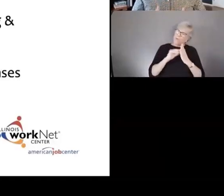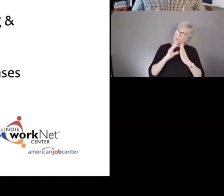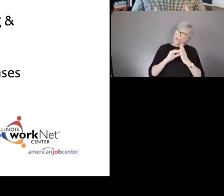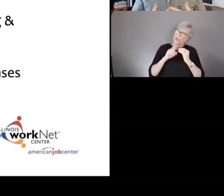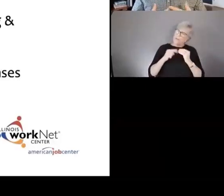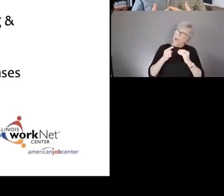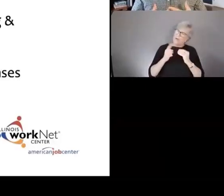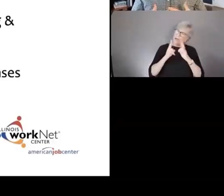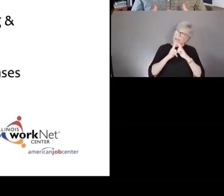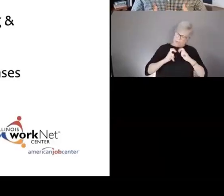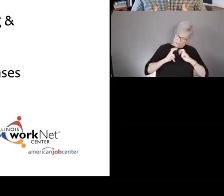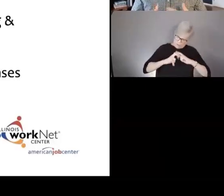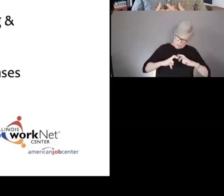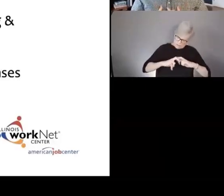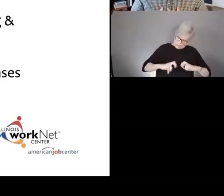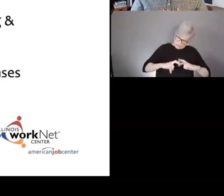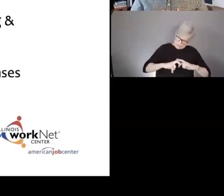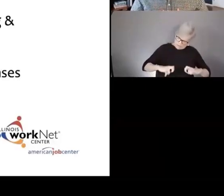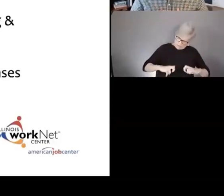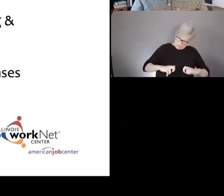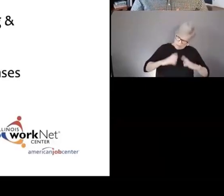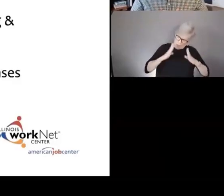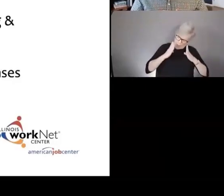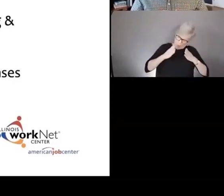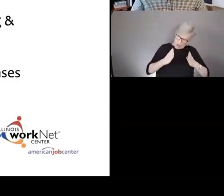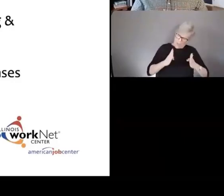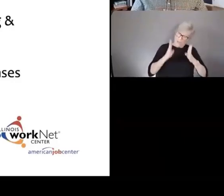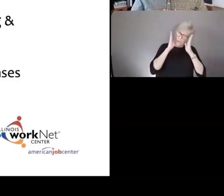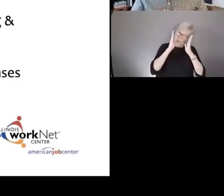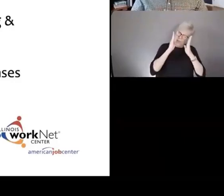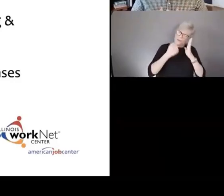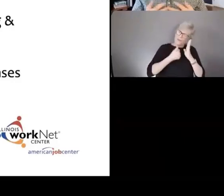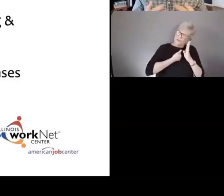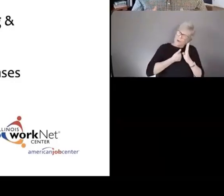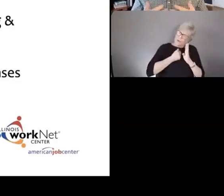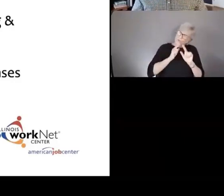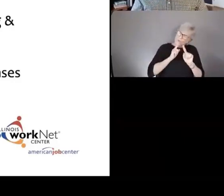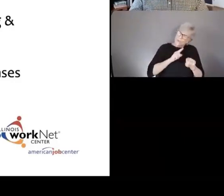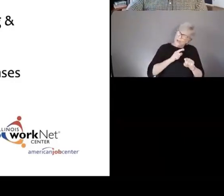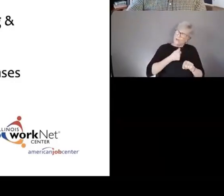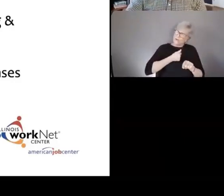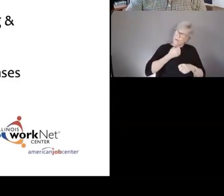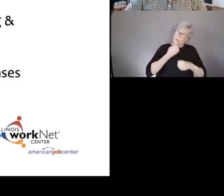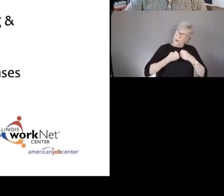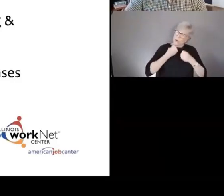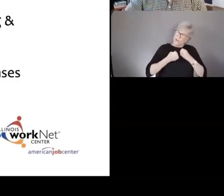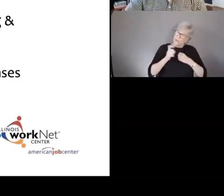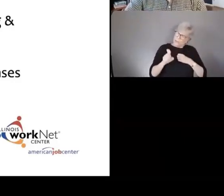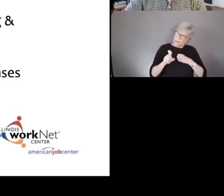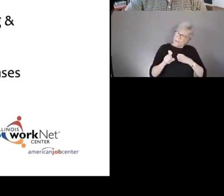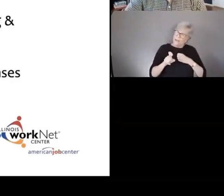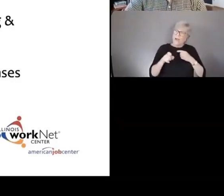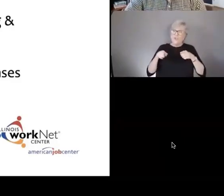so ways to pay attention to your own responses, your own emotional needs as you work to support the